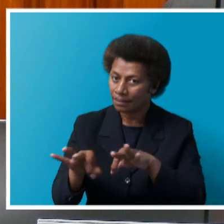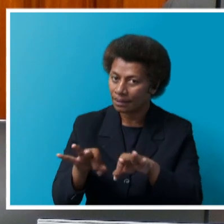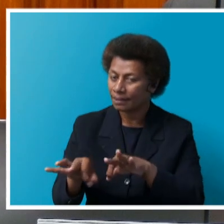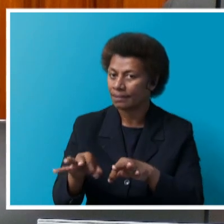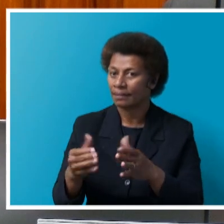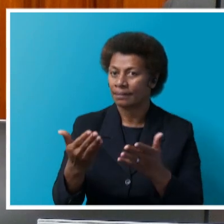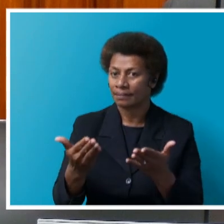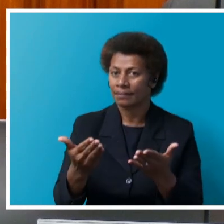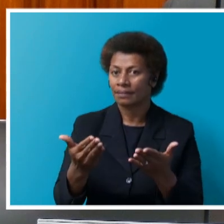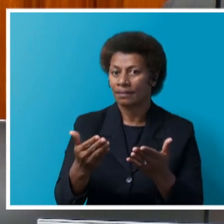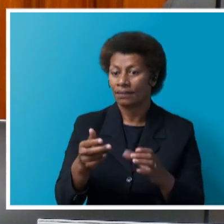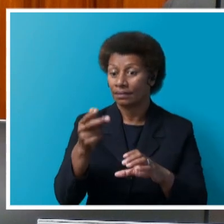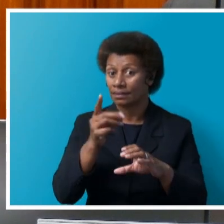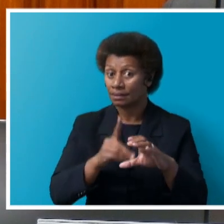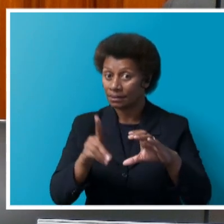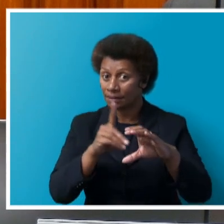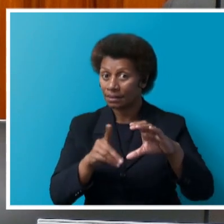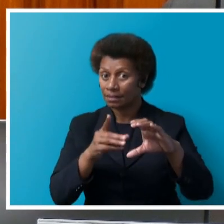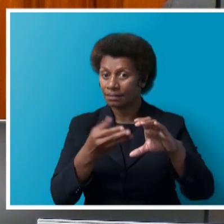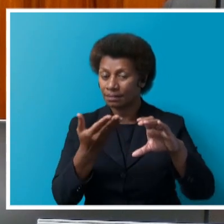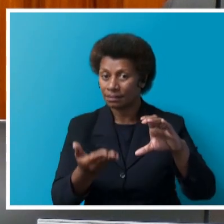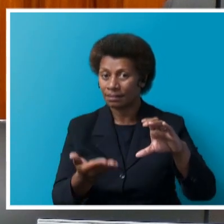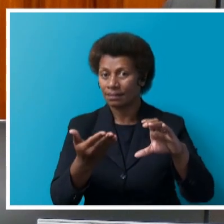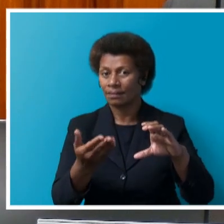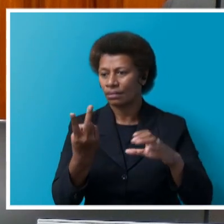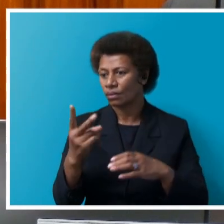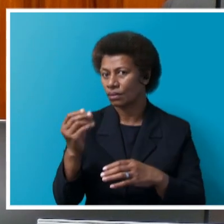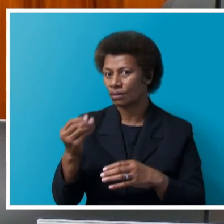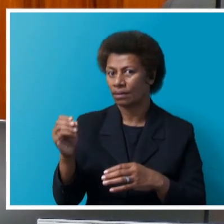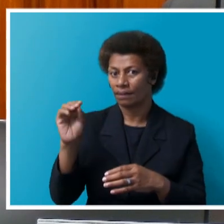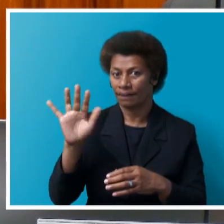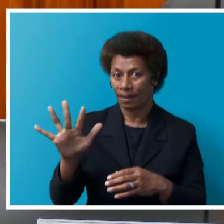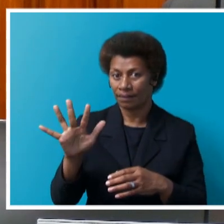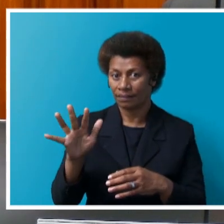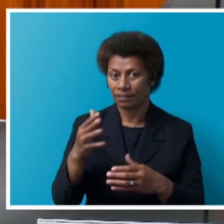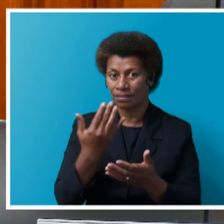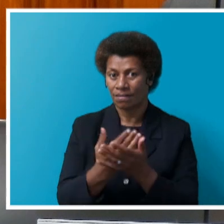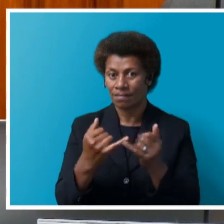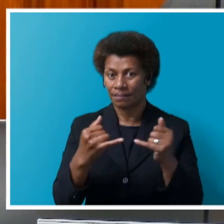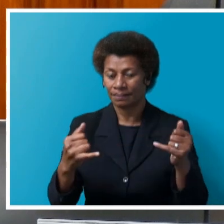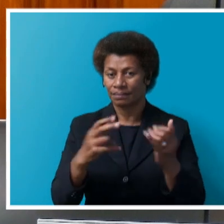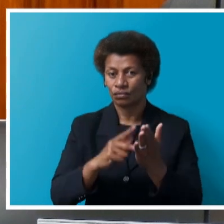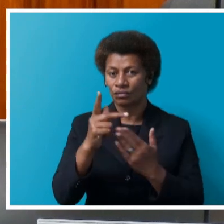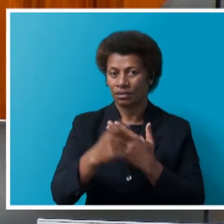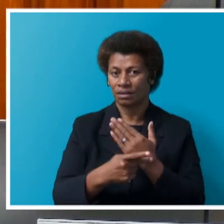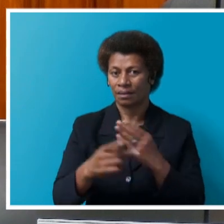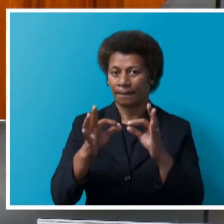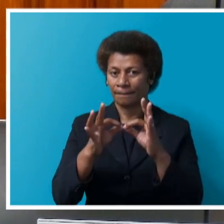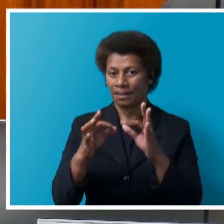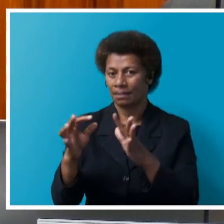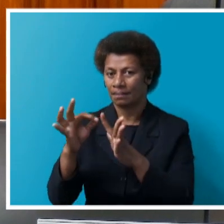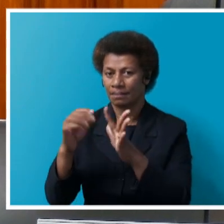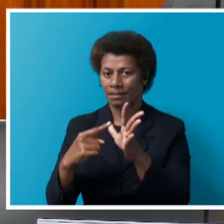digital platform by October 2025 to the Building Permits Approval System Project, or BPAS.